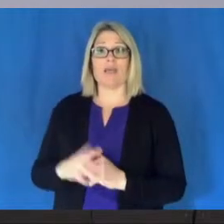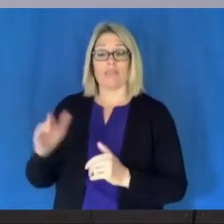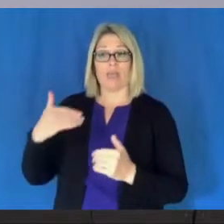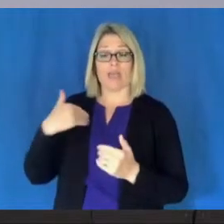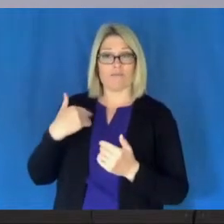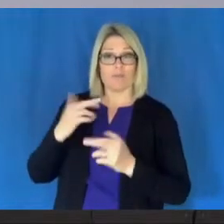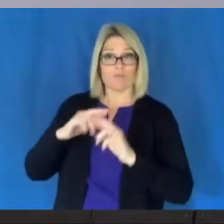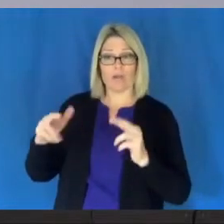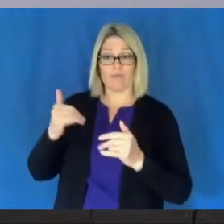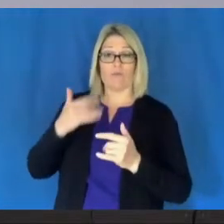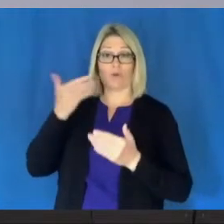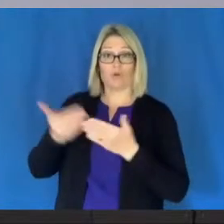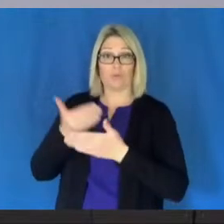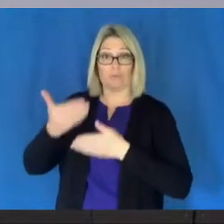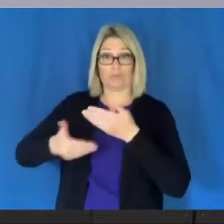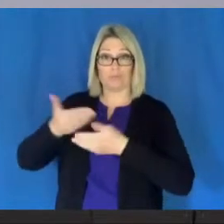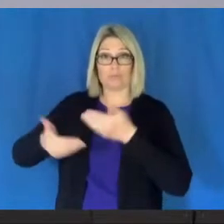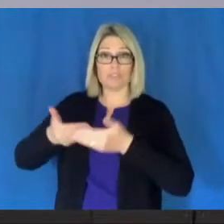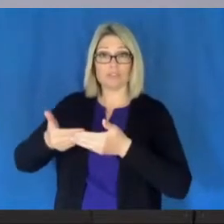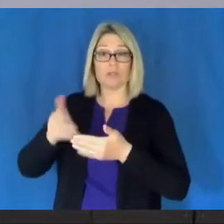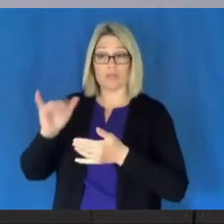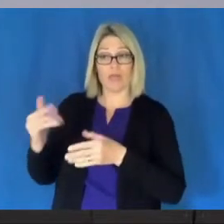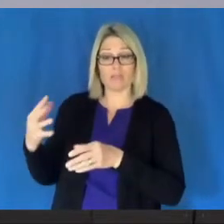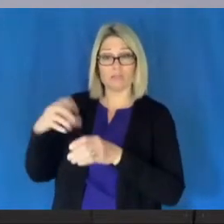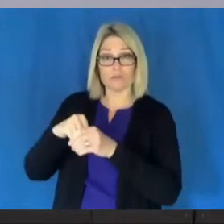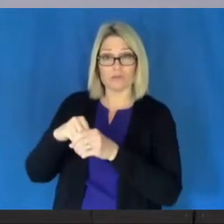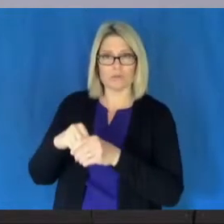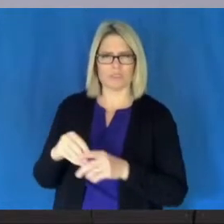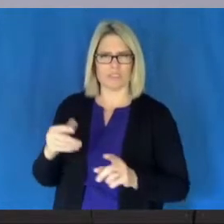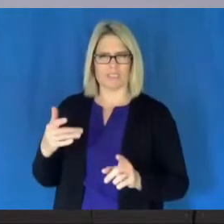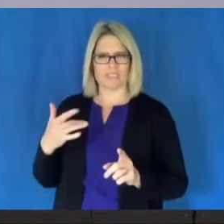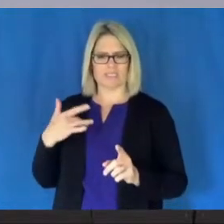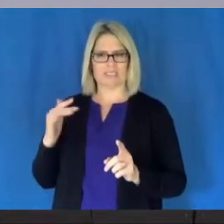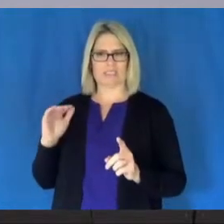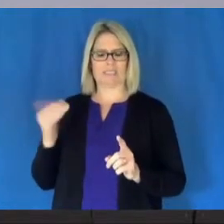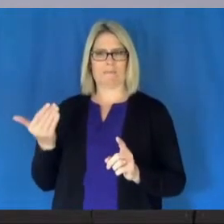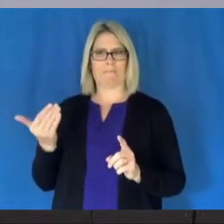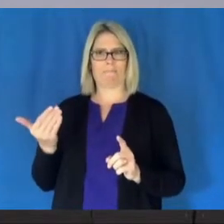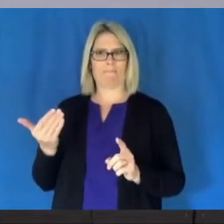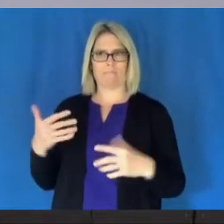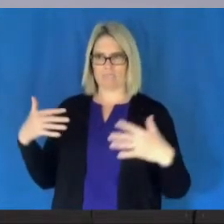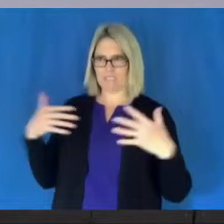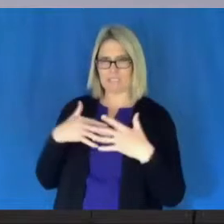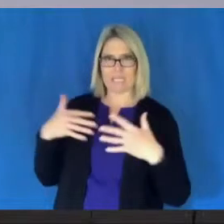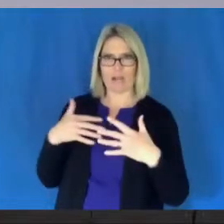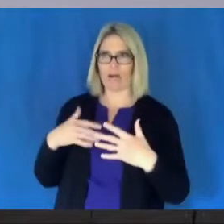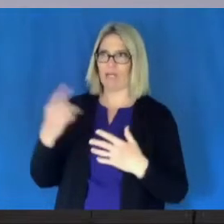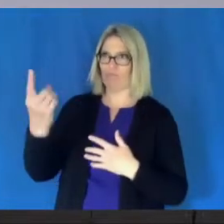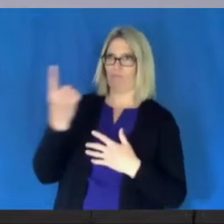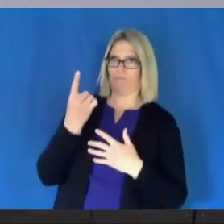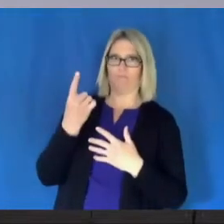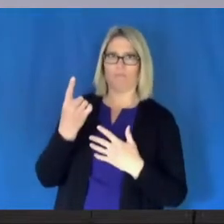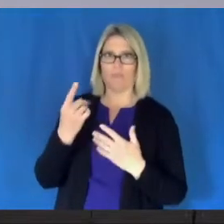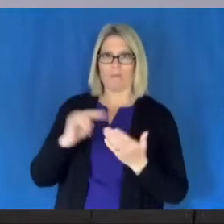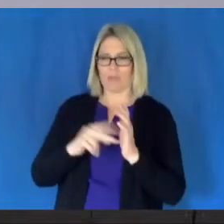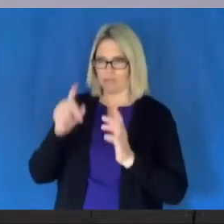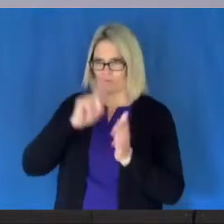development, but is that part of it as well? Like, it seems kind of perhaps scary to have to do